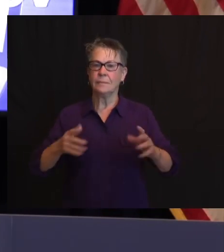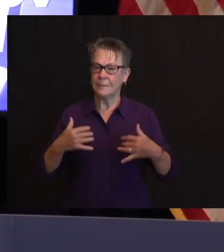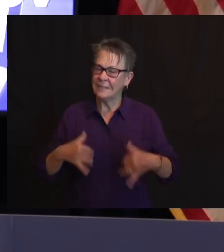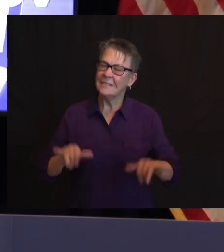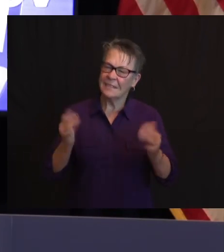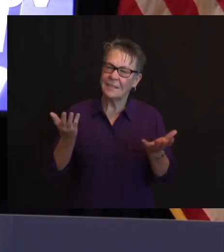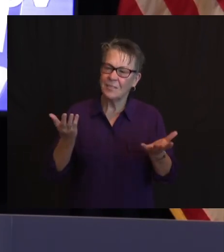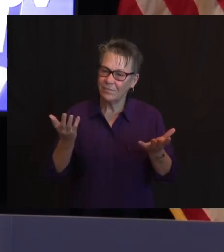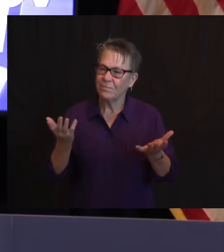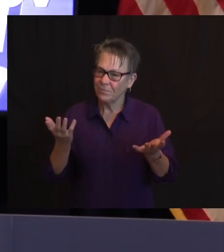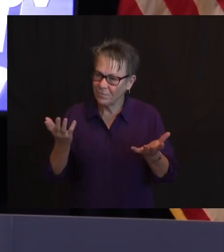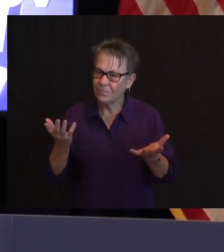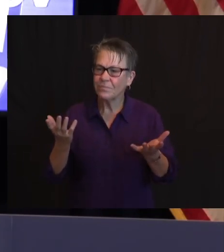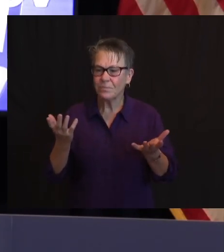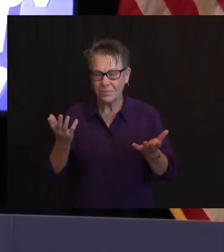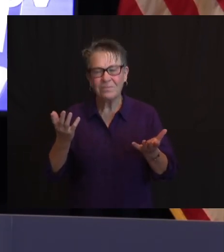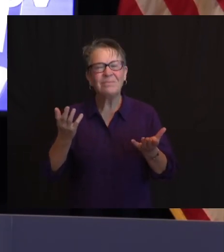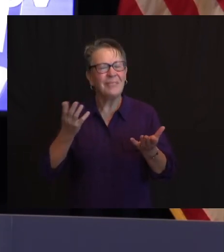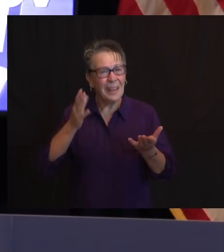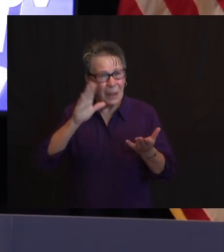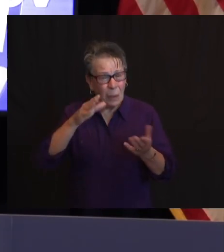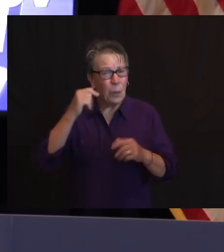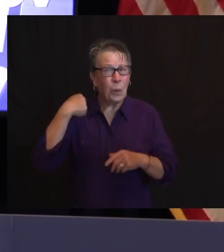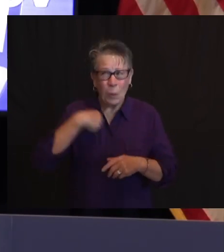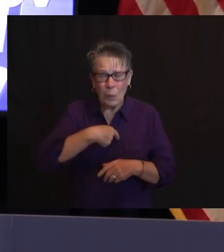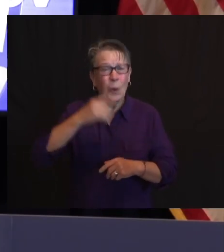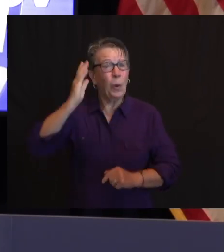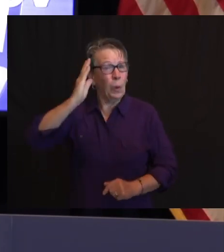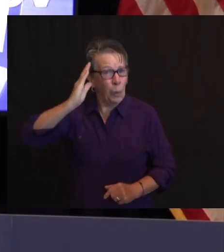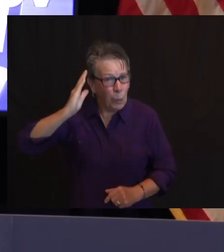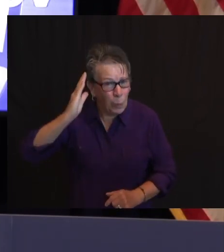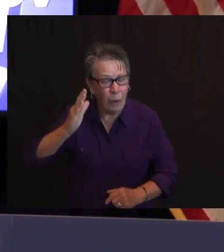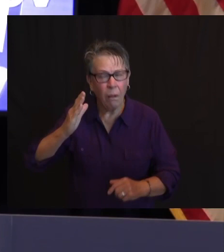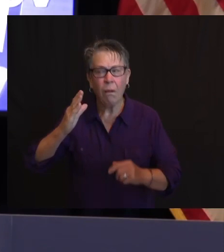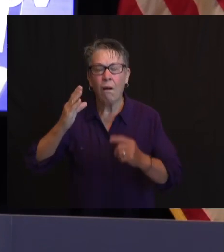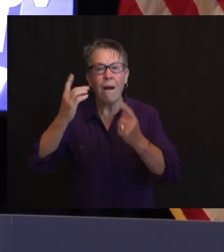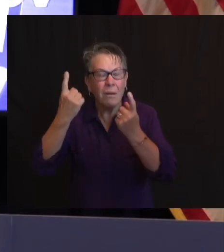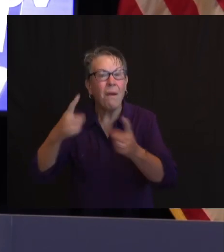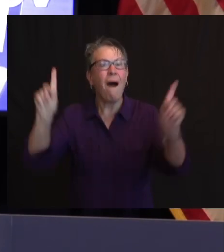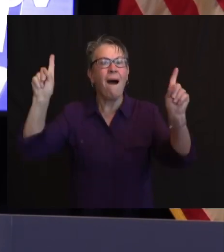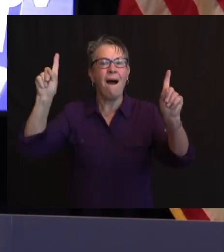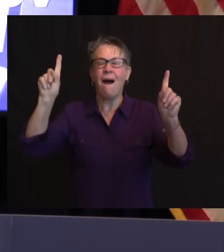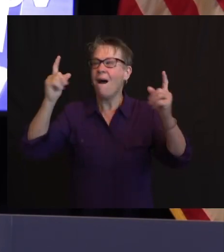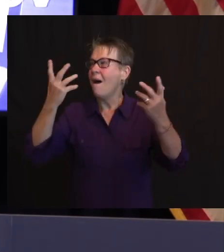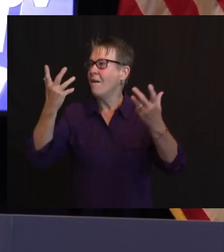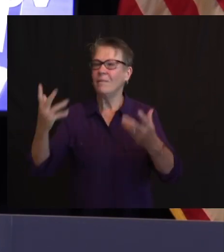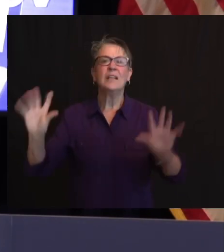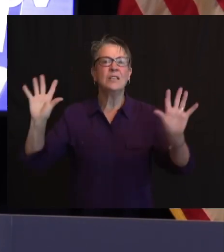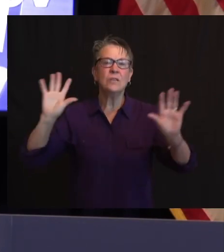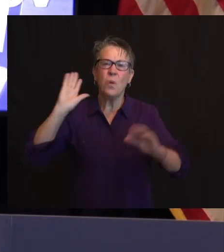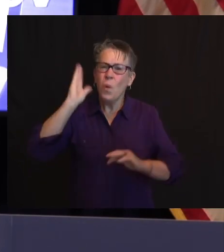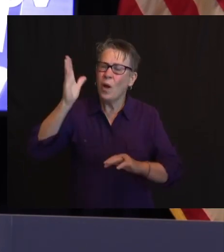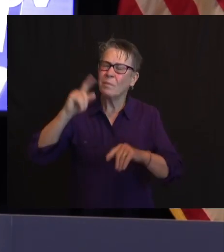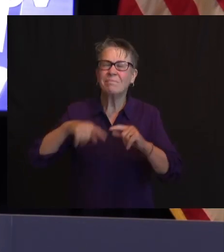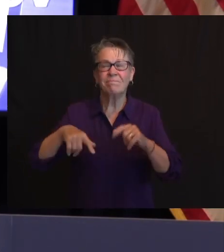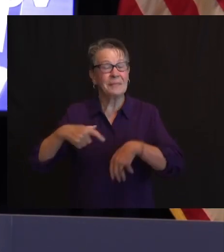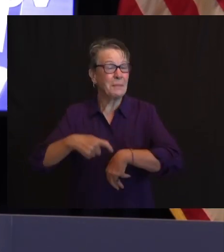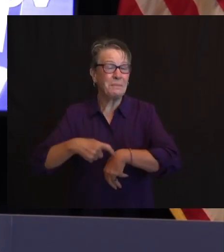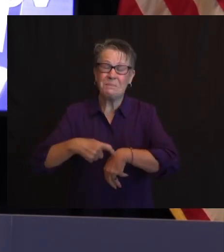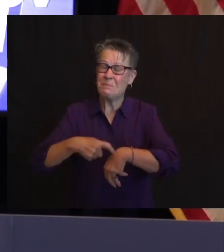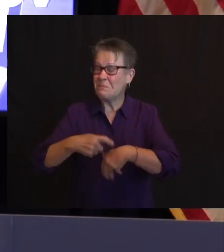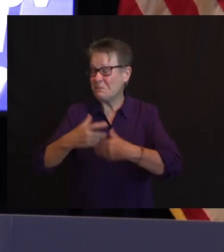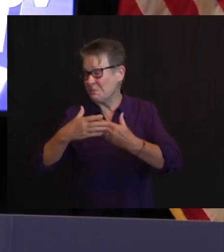take time and perseverance. We know that when individuals are dealing with mental health stressors, some may turn